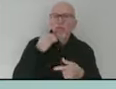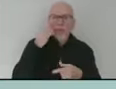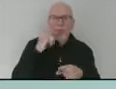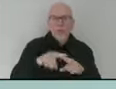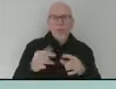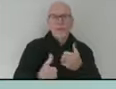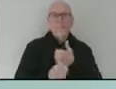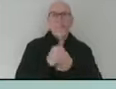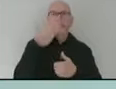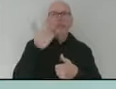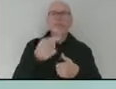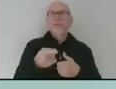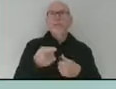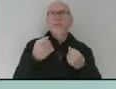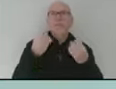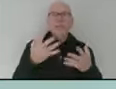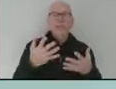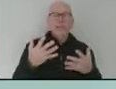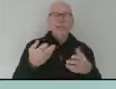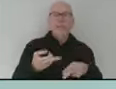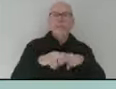rising hospitalizations related to COVID.